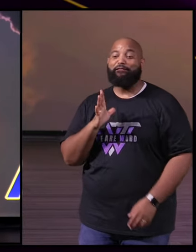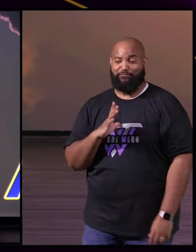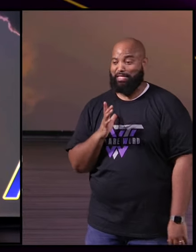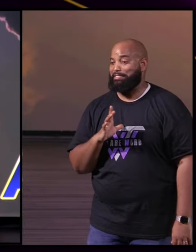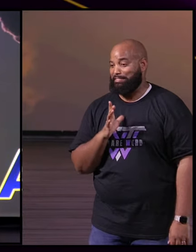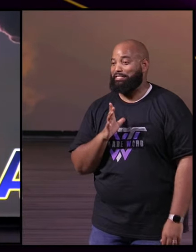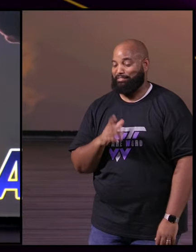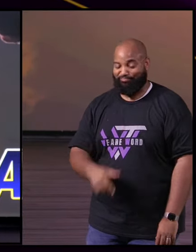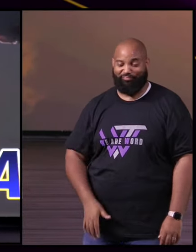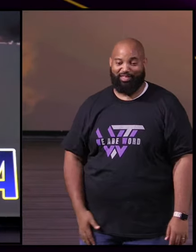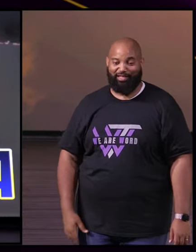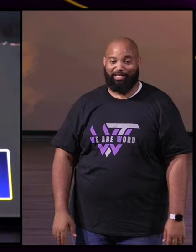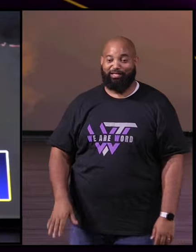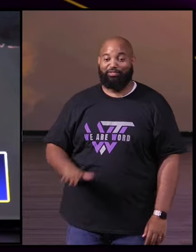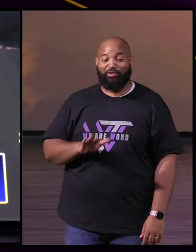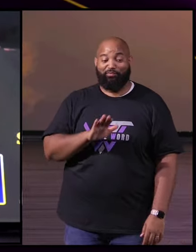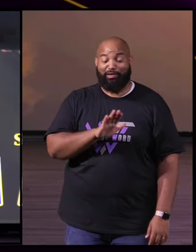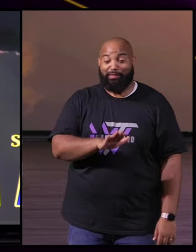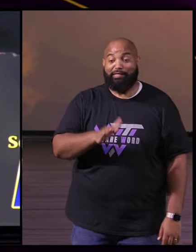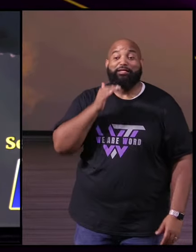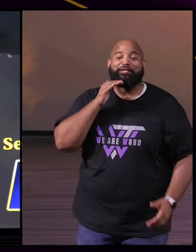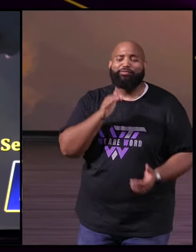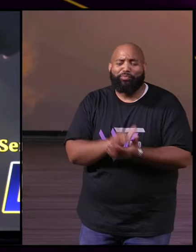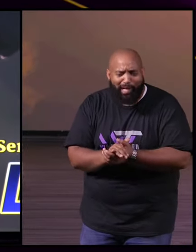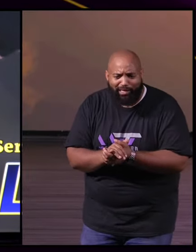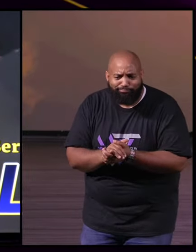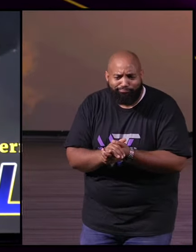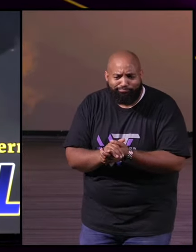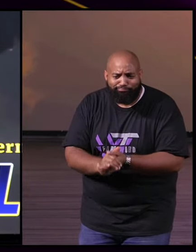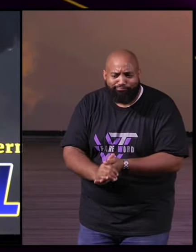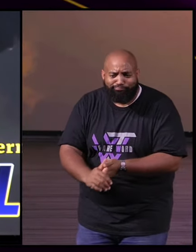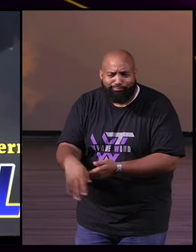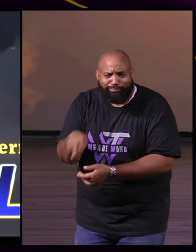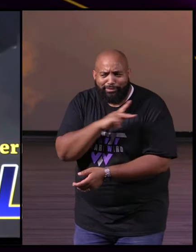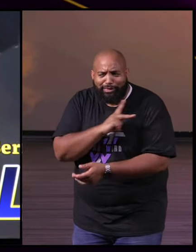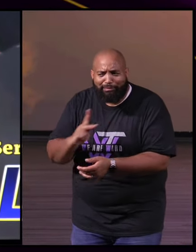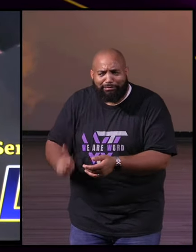So while his wife is in the harem,